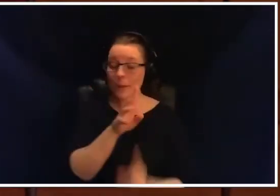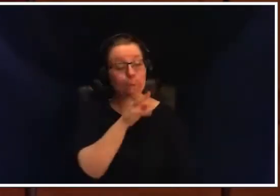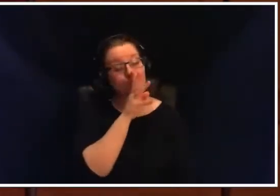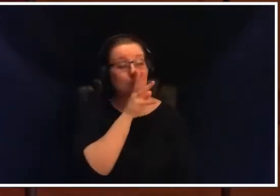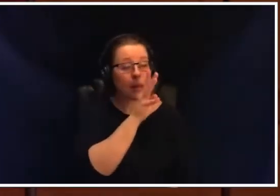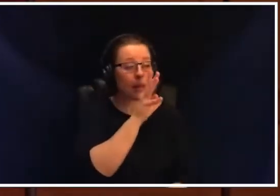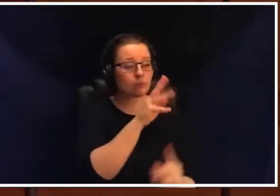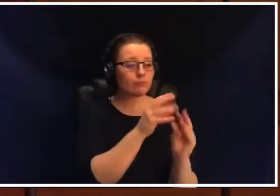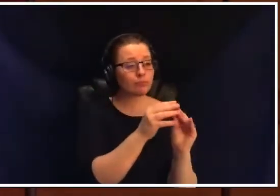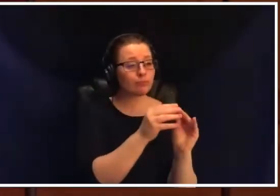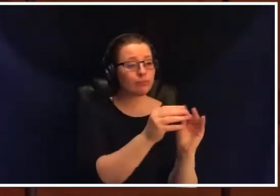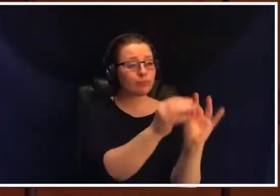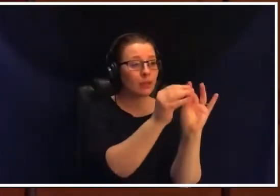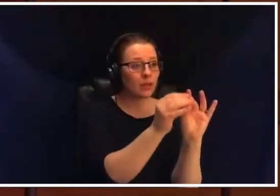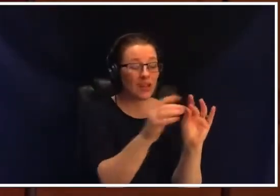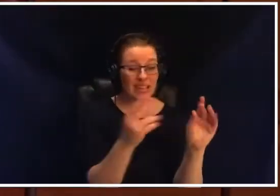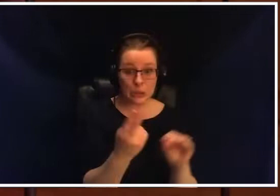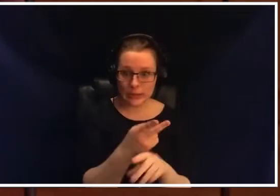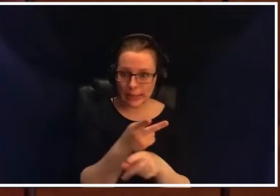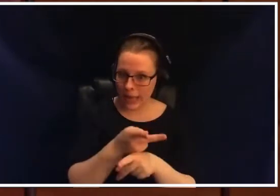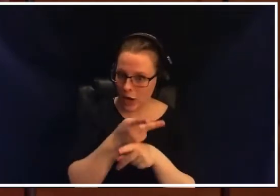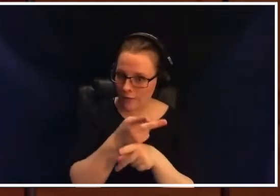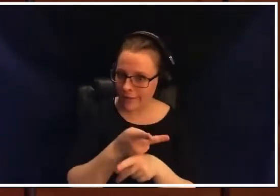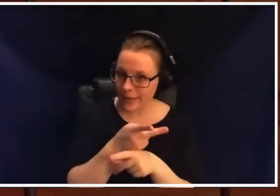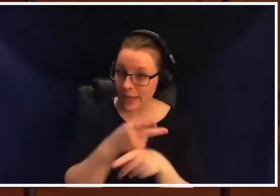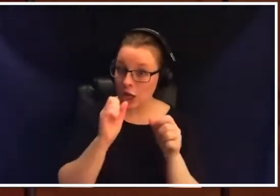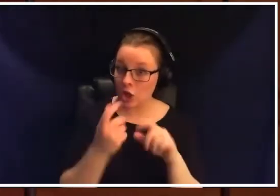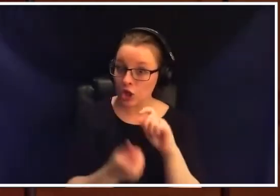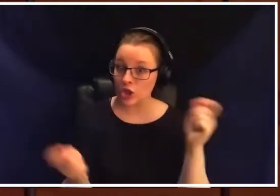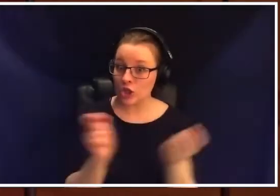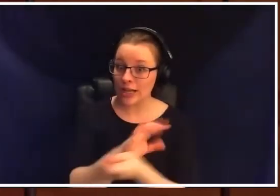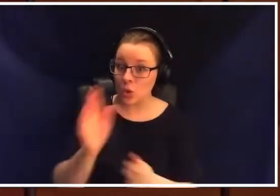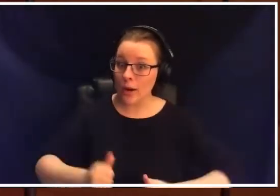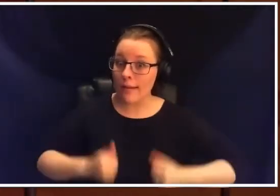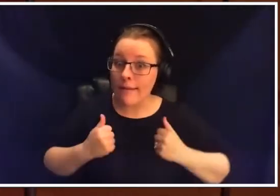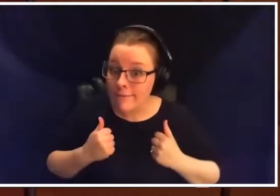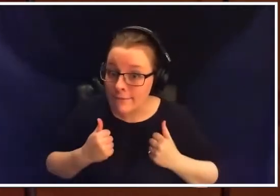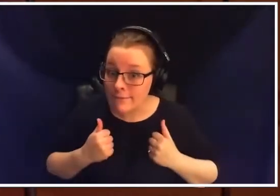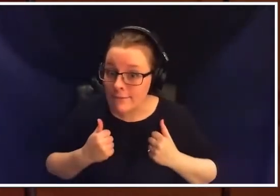use it carefully, 'cause it could change your life.